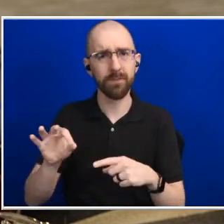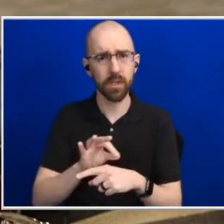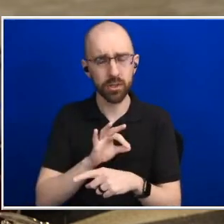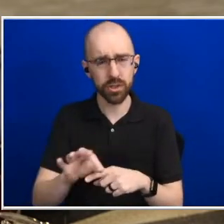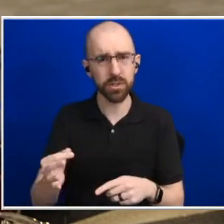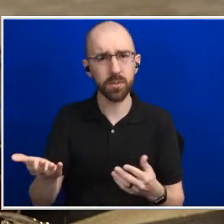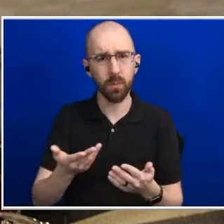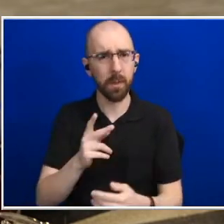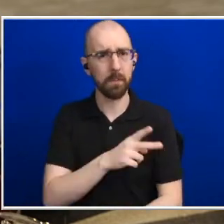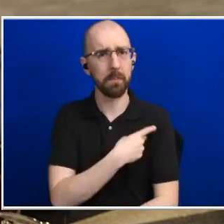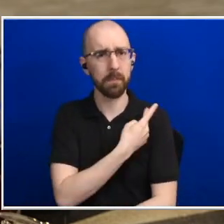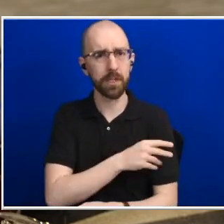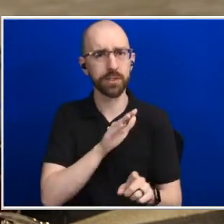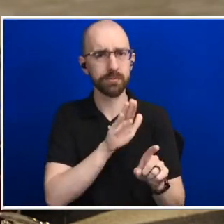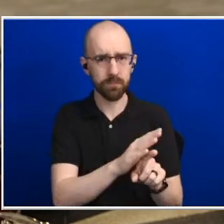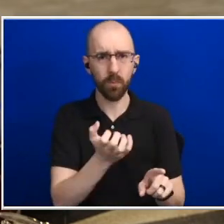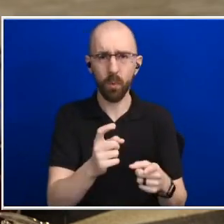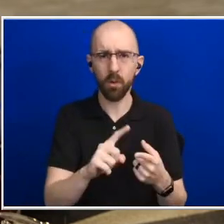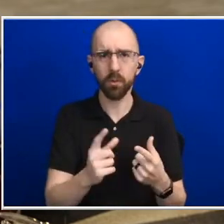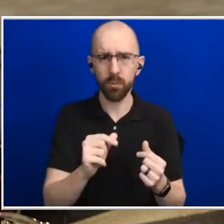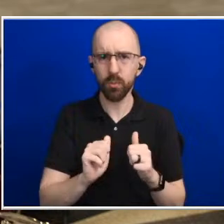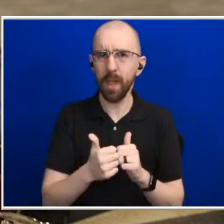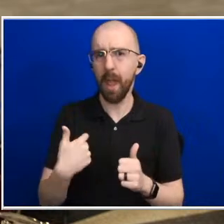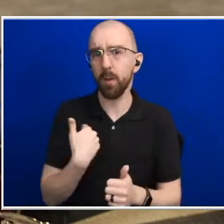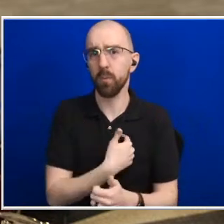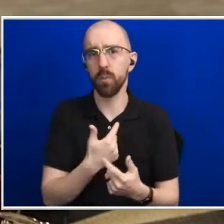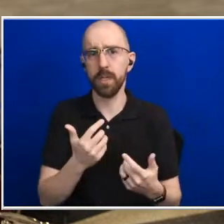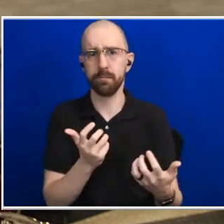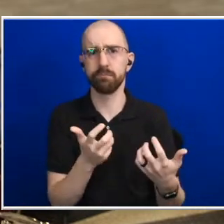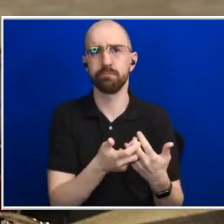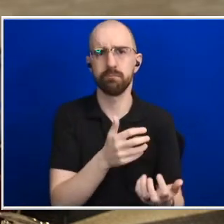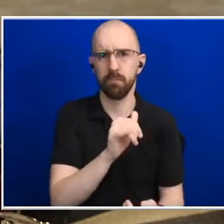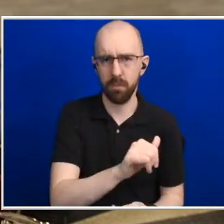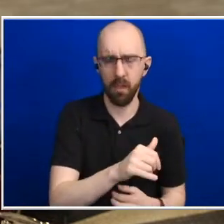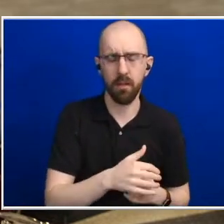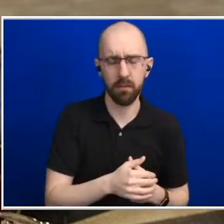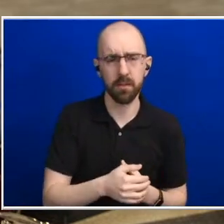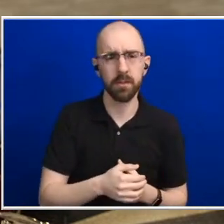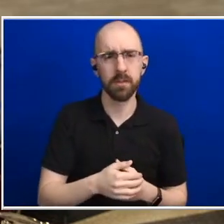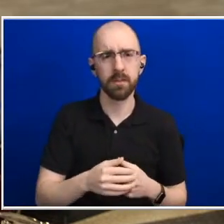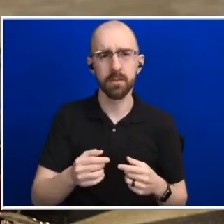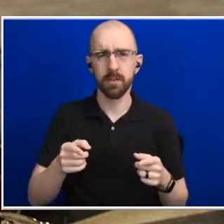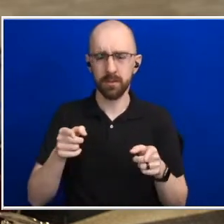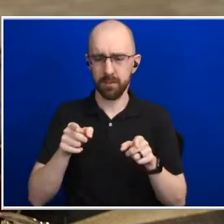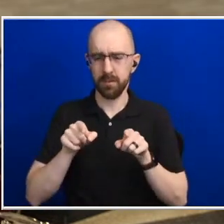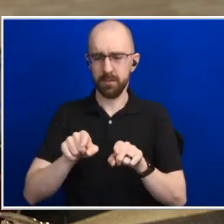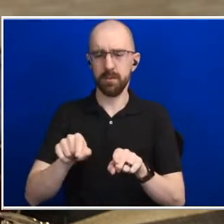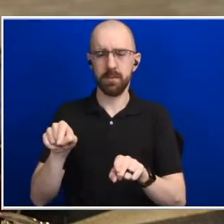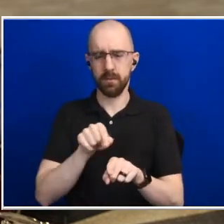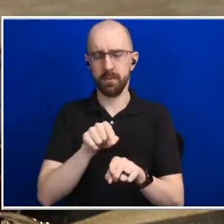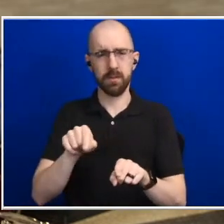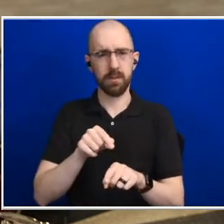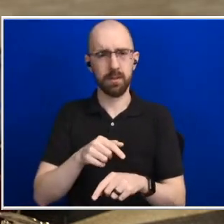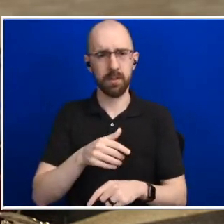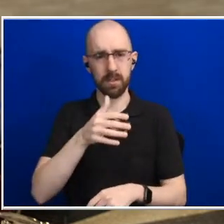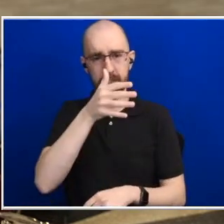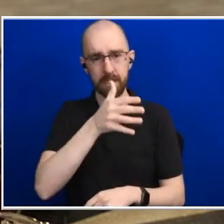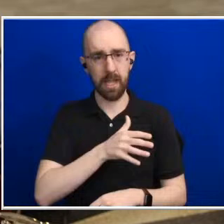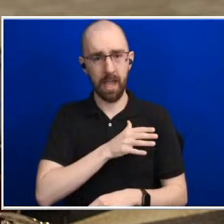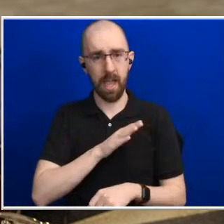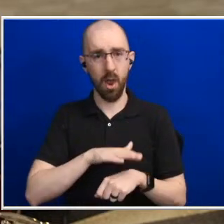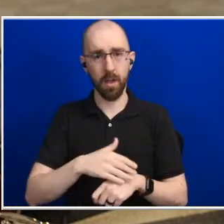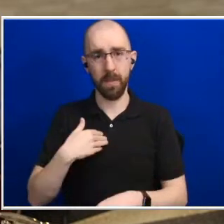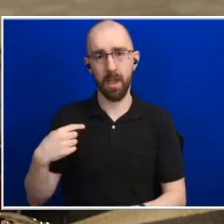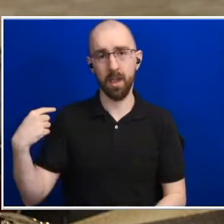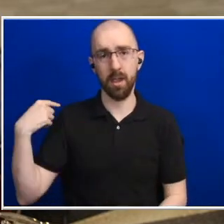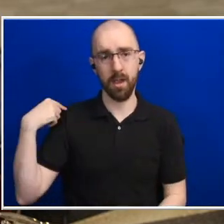want to do? How can we do that? And the dichotomy is the guy on my right shoulder, the resectionist,